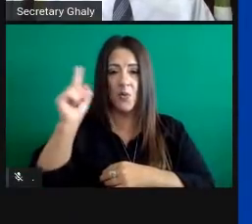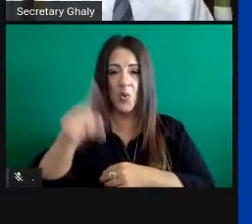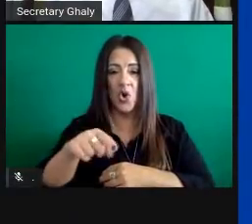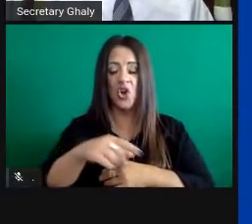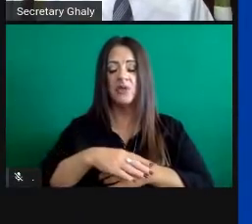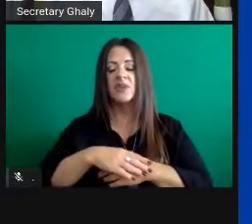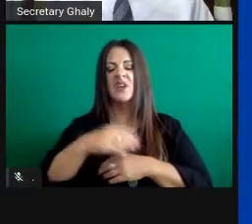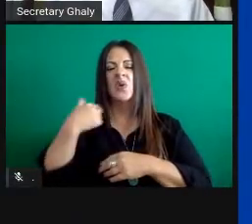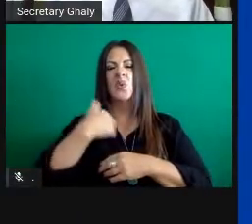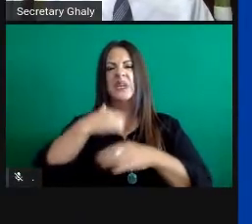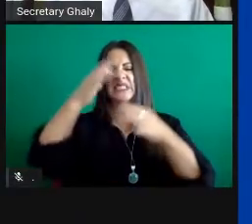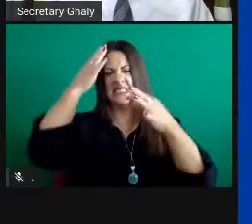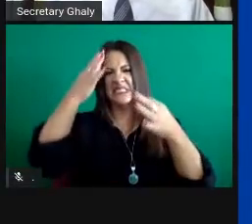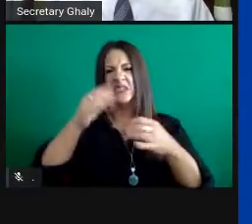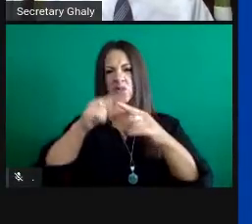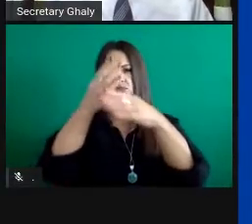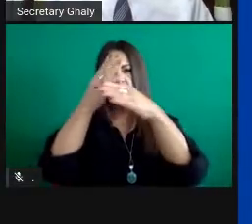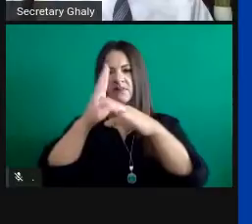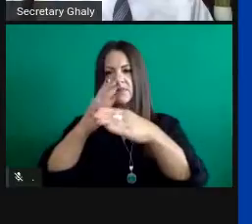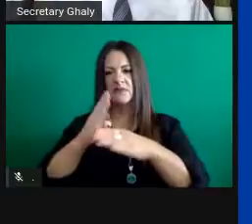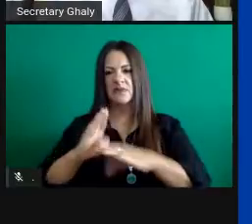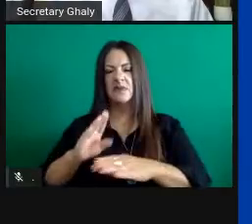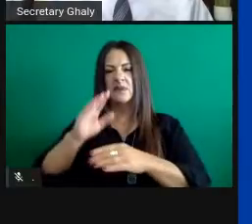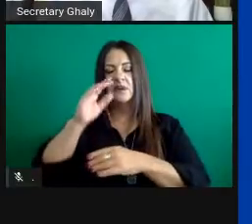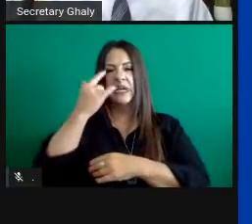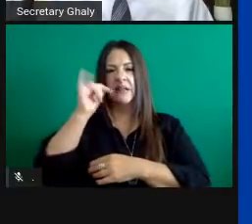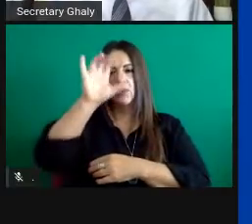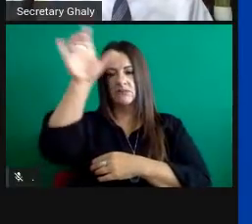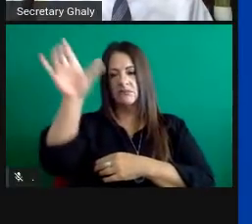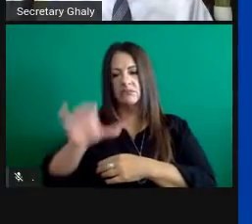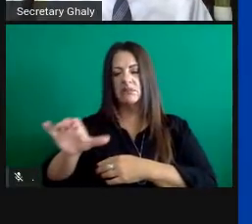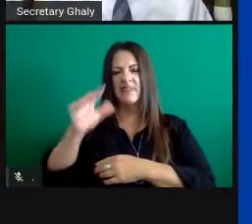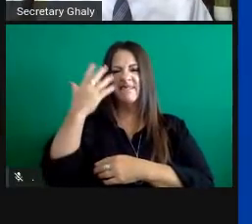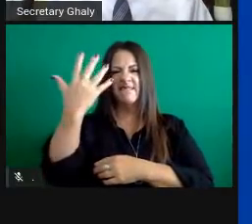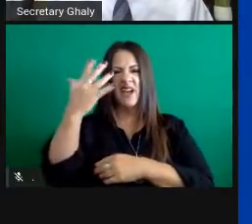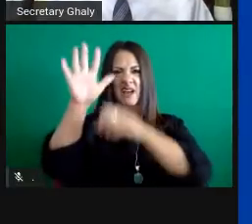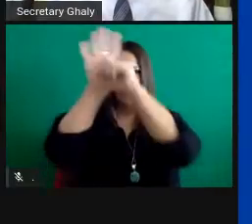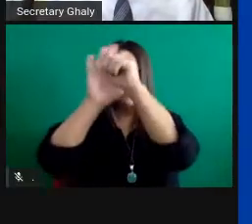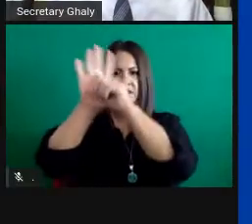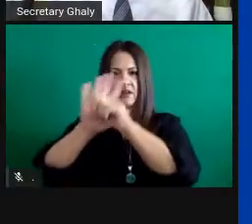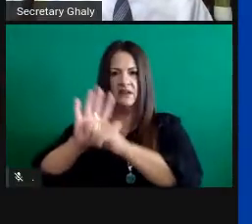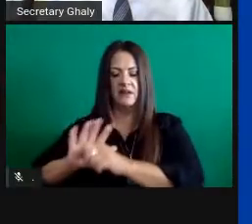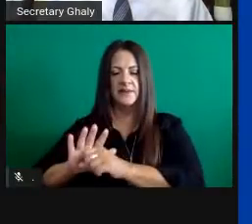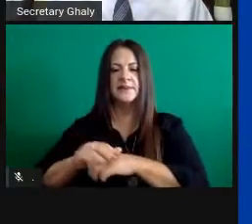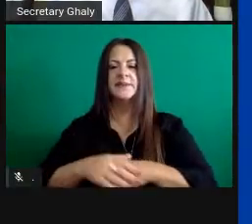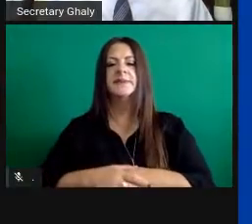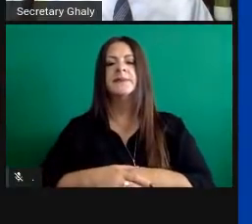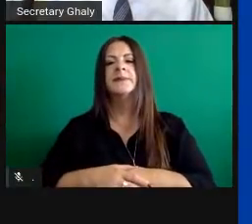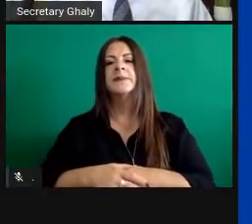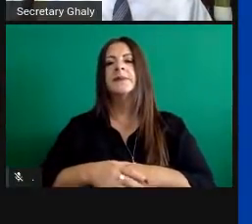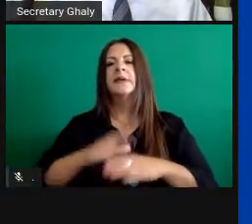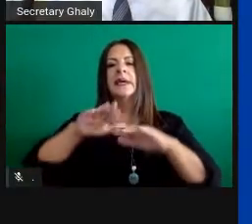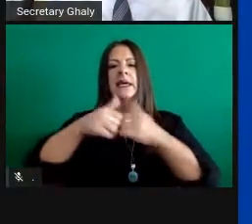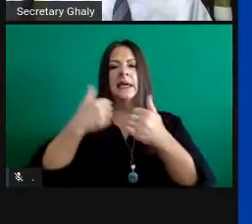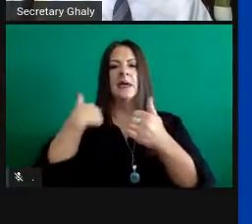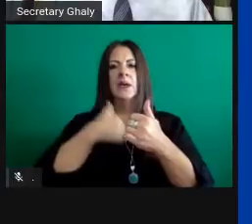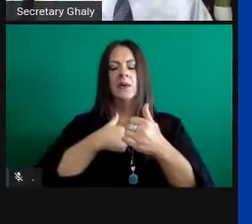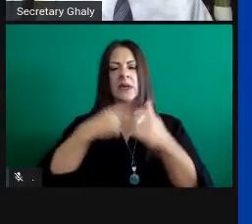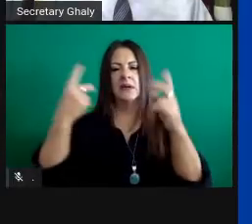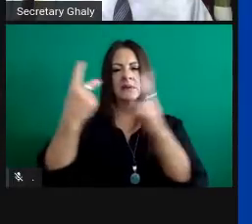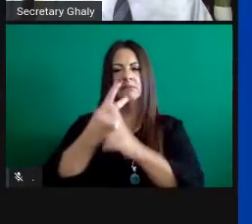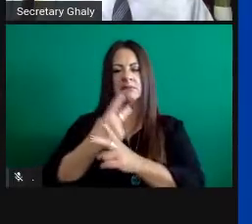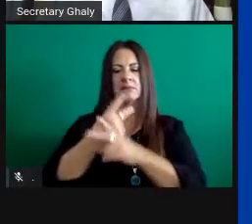are what are known as the health officer regions. We have a number of different ways of segmenting the state for